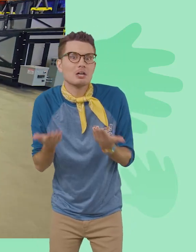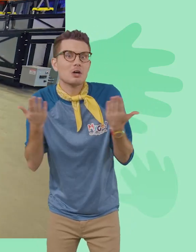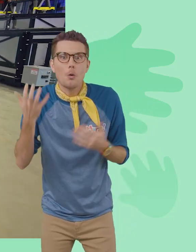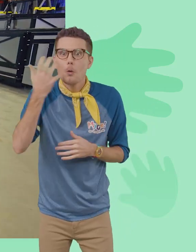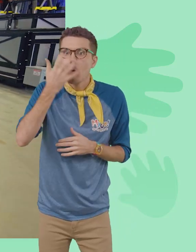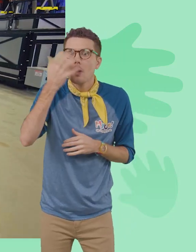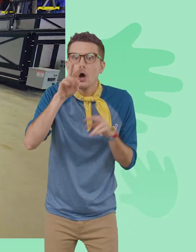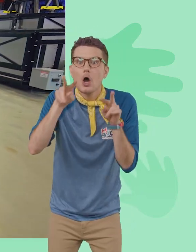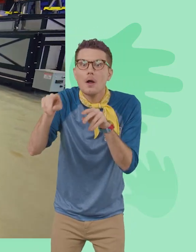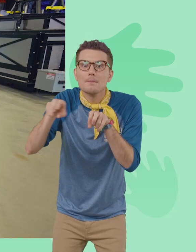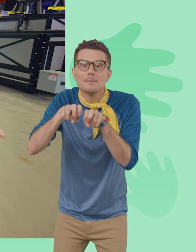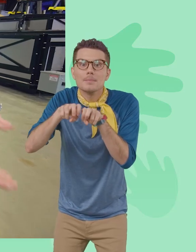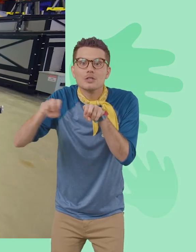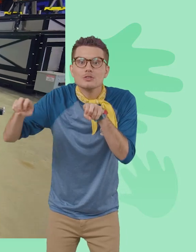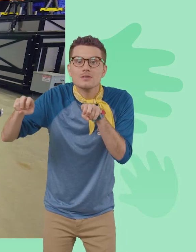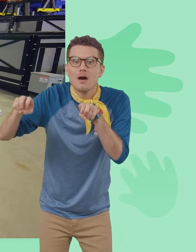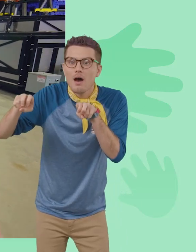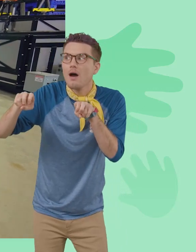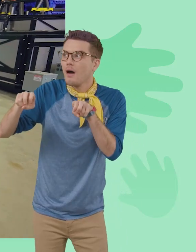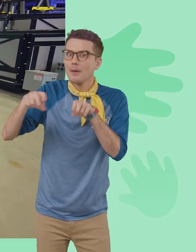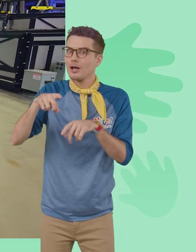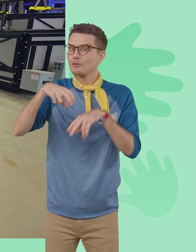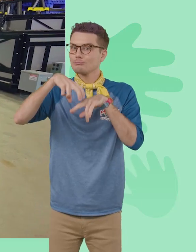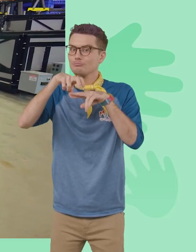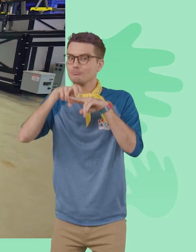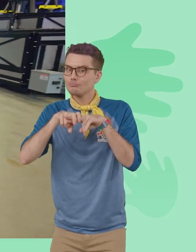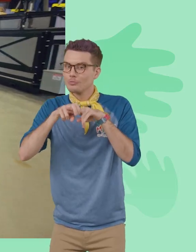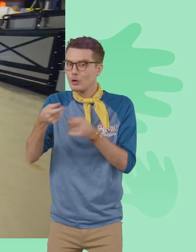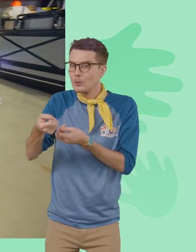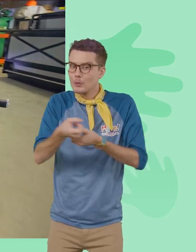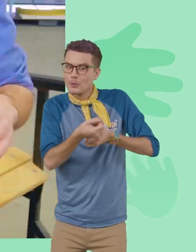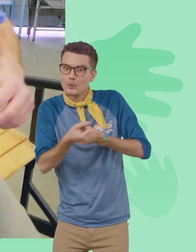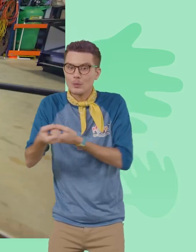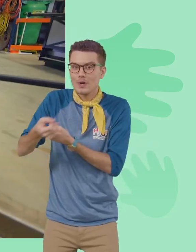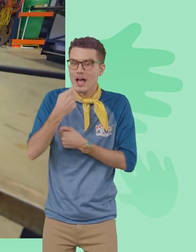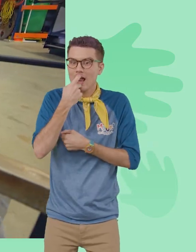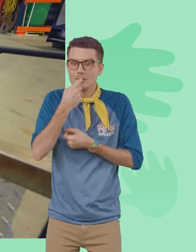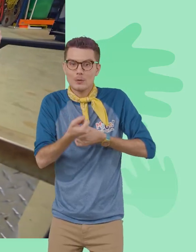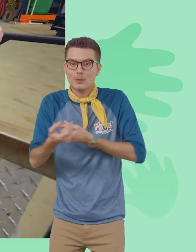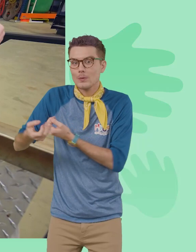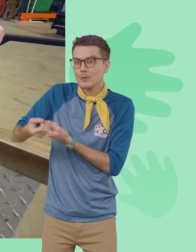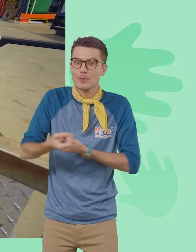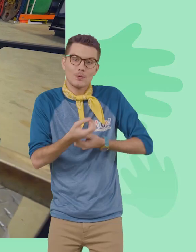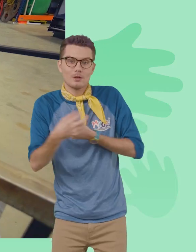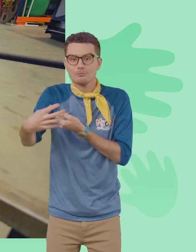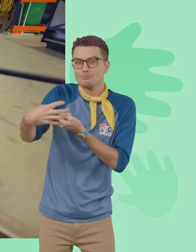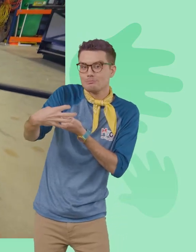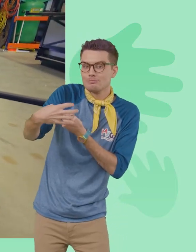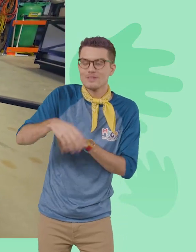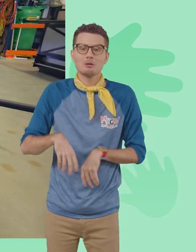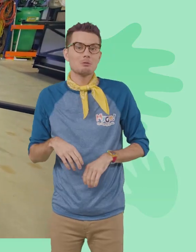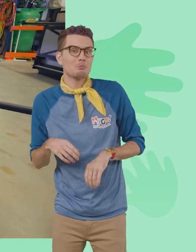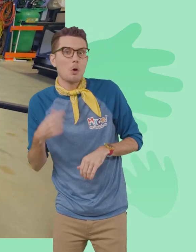This is a nice bed! This is where you roll a metal rod and the glass is on the end! We have a nice little,